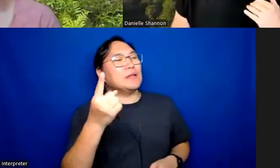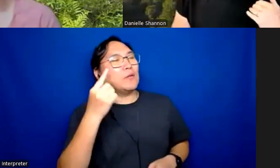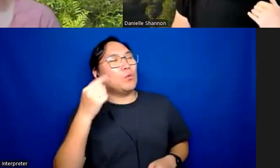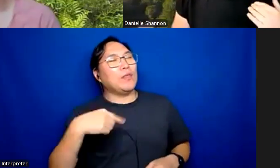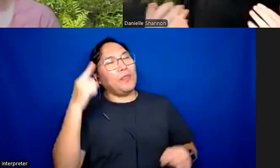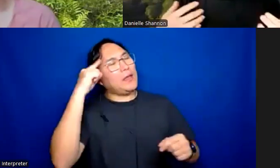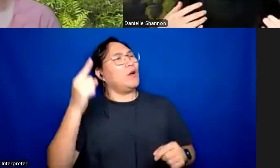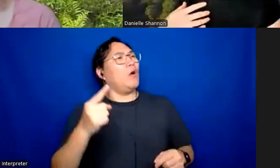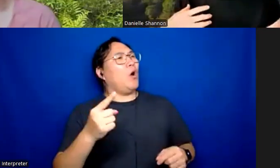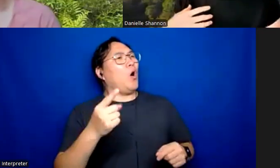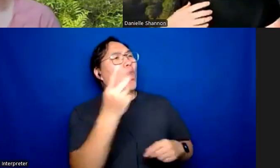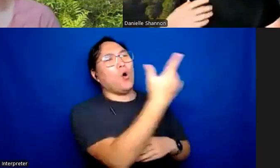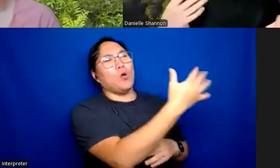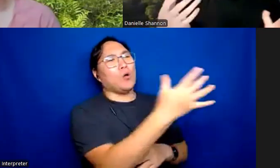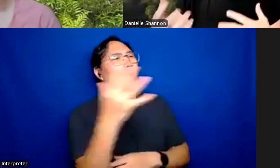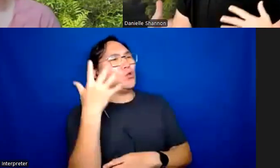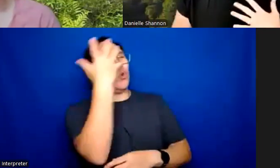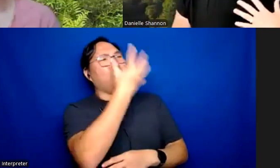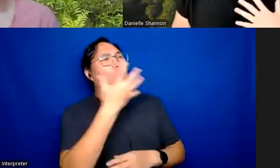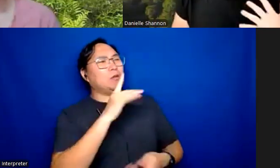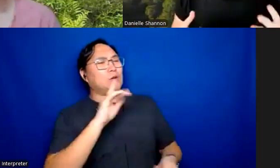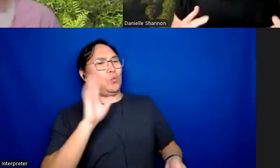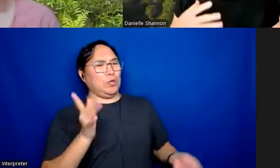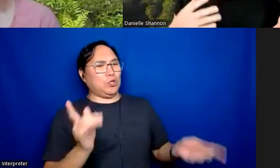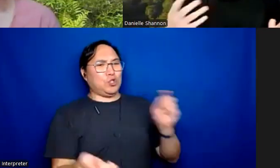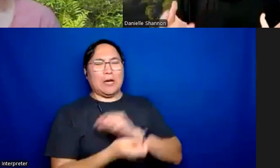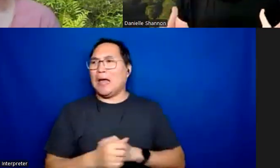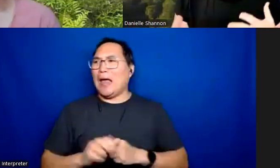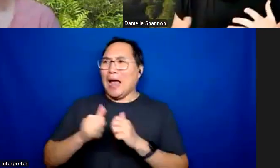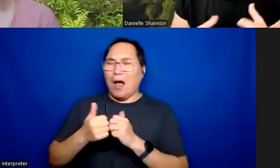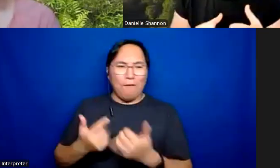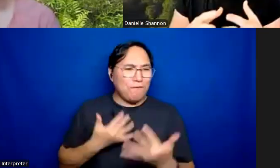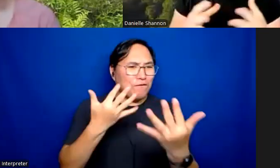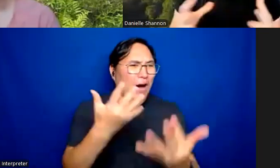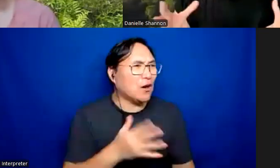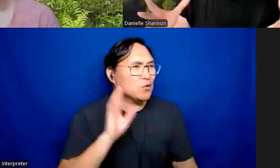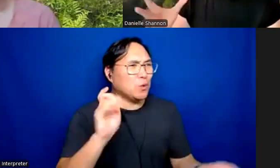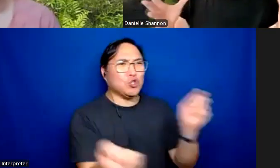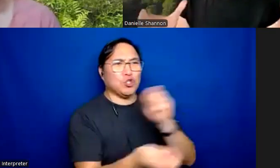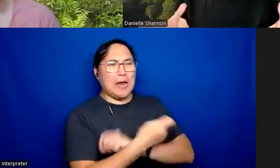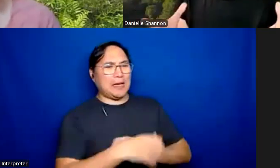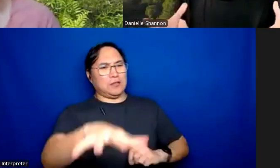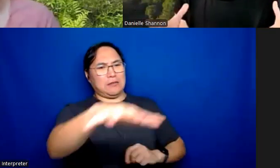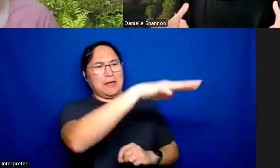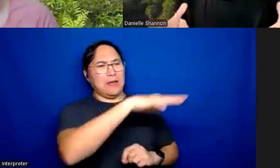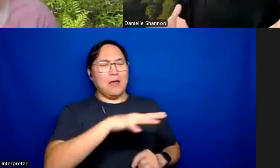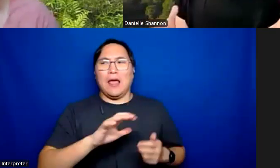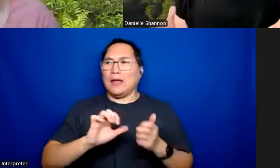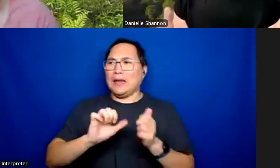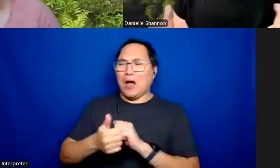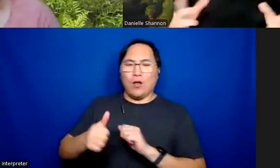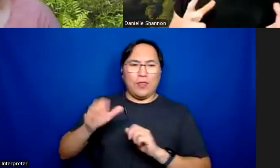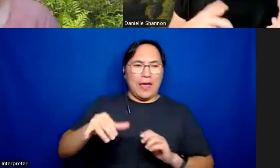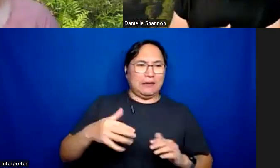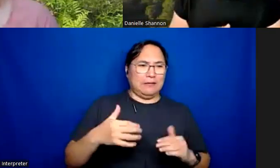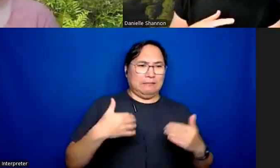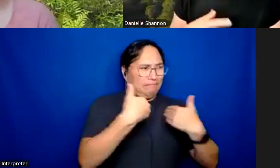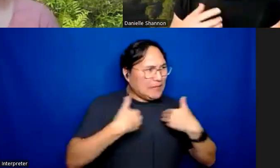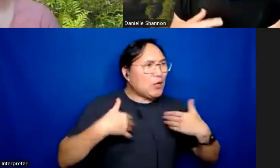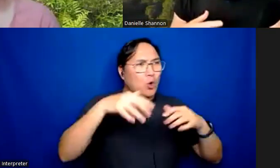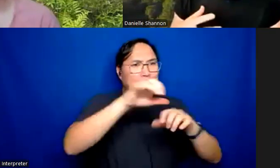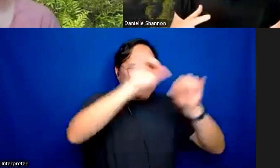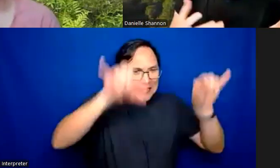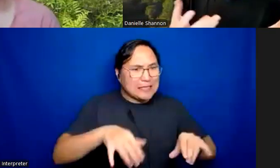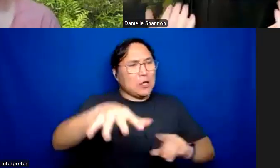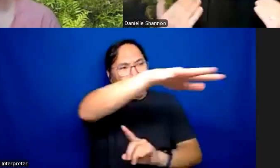how hazards could change, how wildfire behavior may change, you know, the context of the ecosystem. But yeah, we are